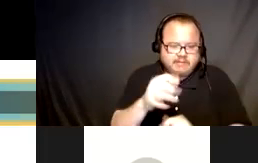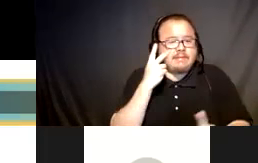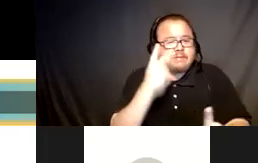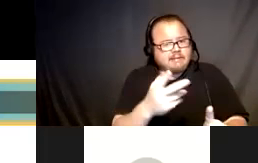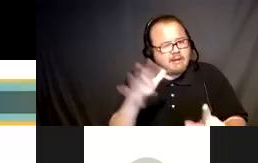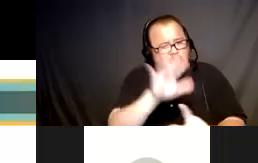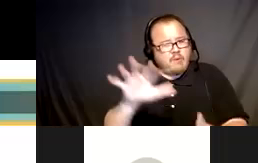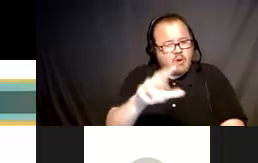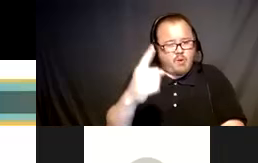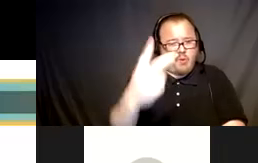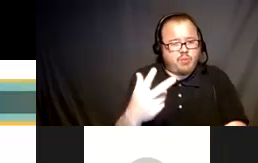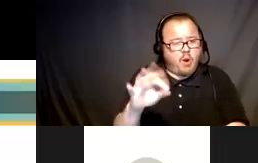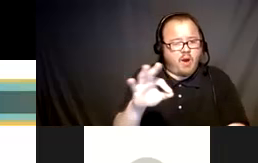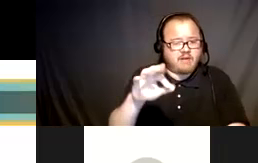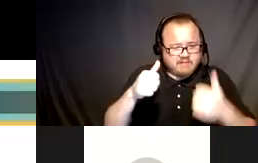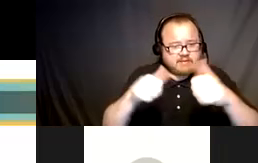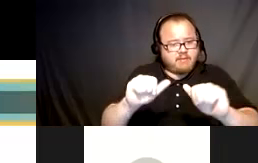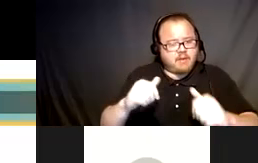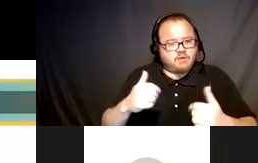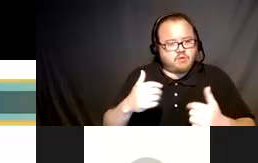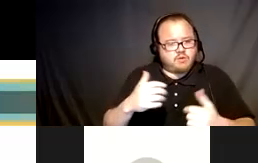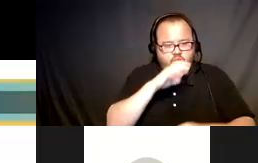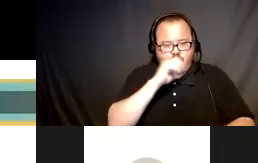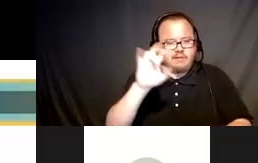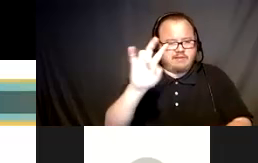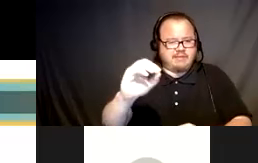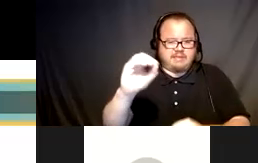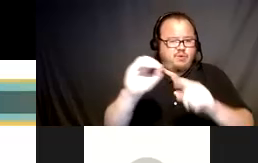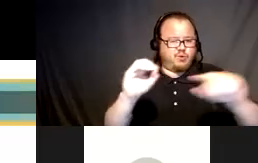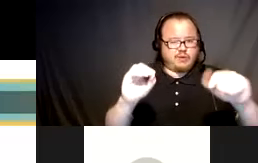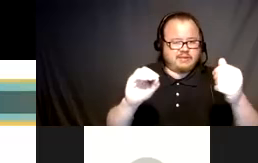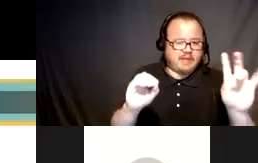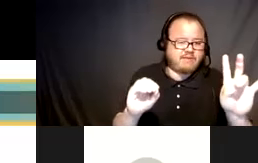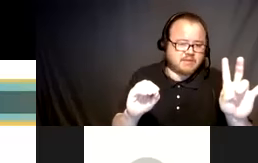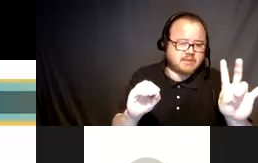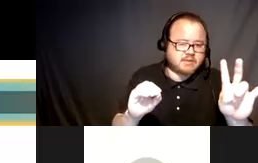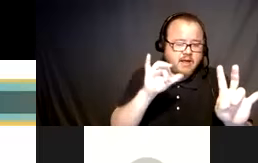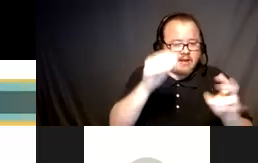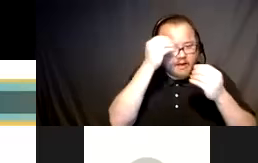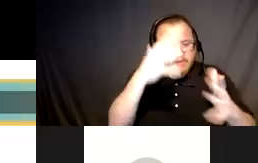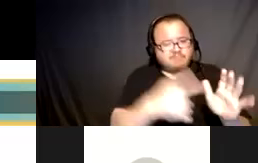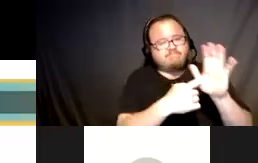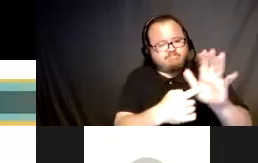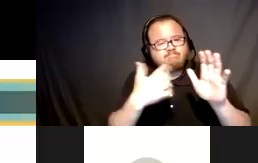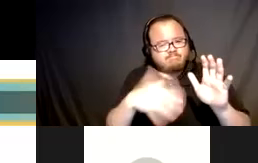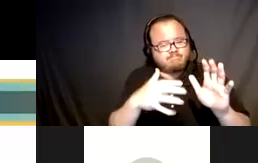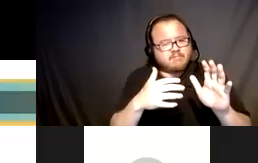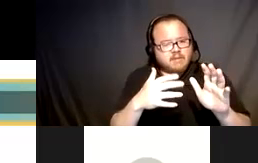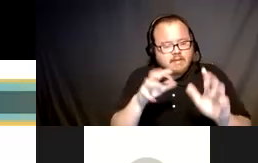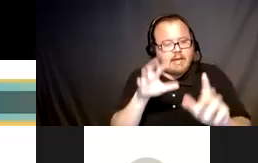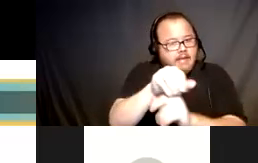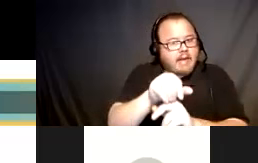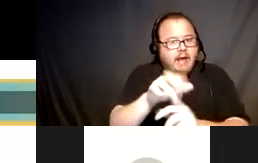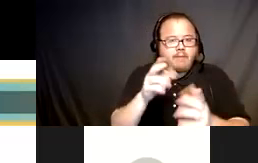about 1/3 of the suicide attempts are youth age 0 to 17. While this data signifies suicide attempts captured